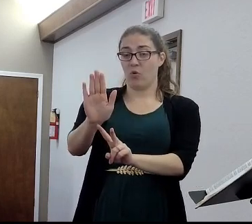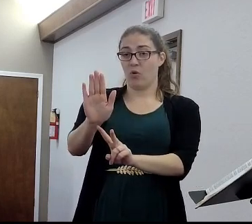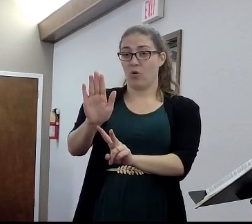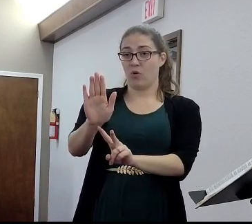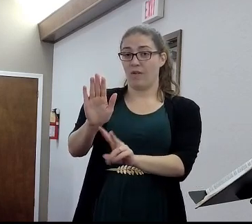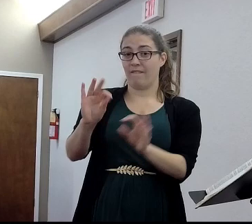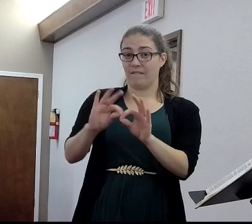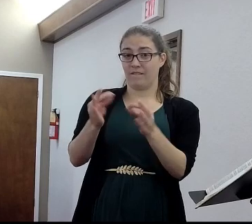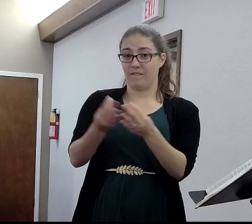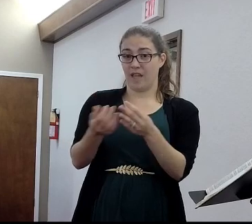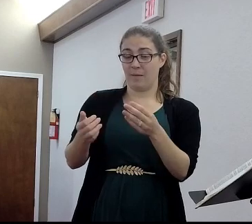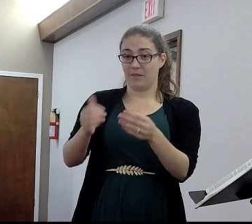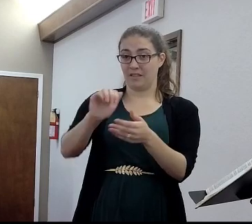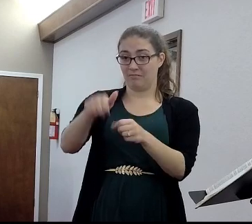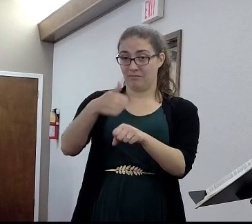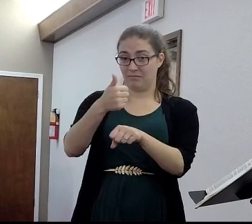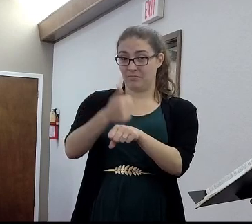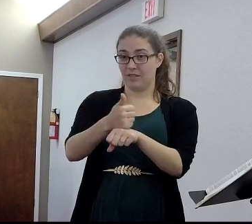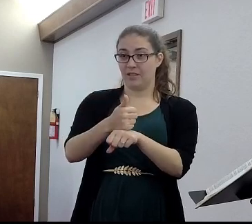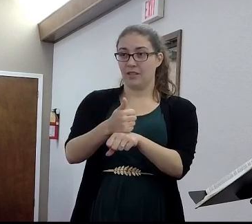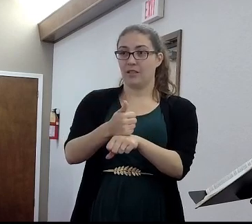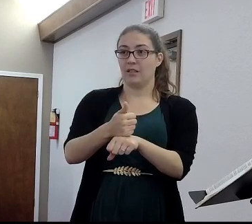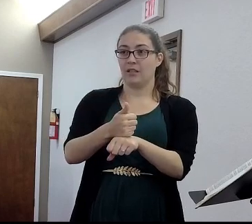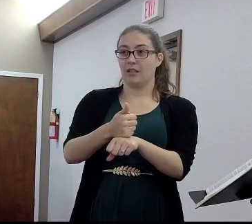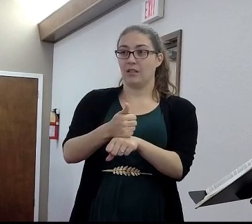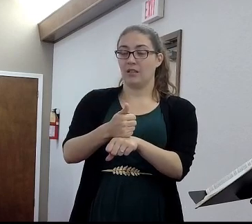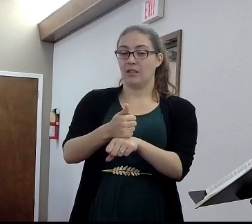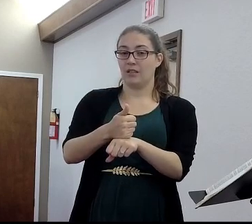and we would have all been there because we're part of the city, and we don't know any better.